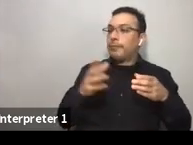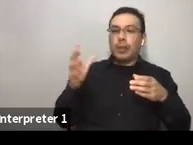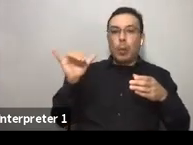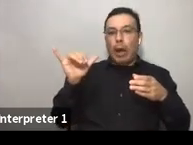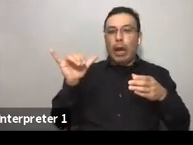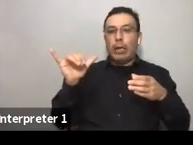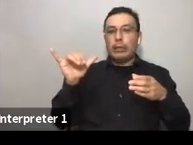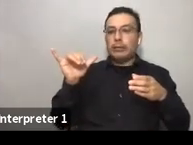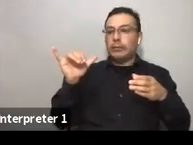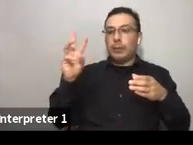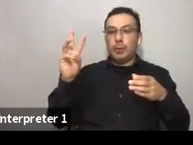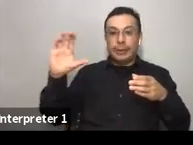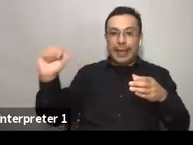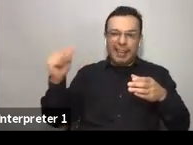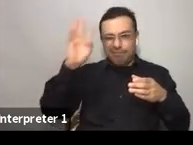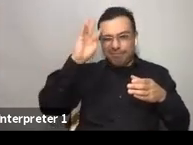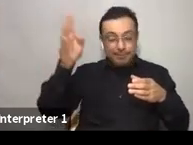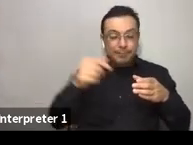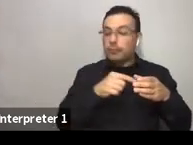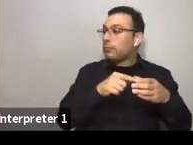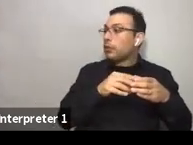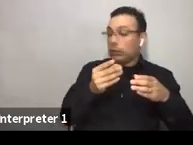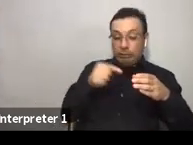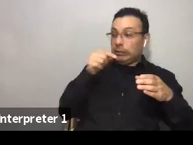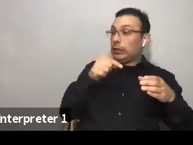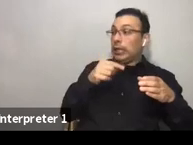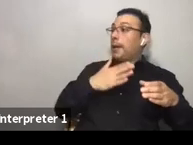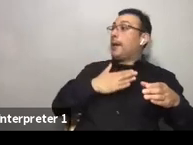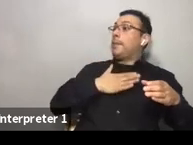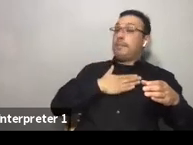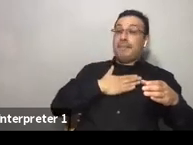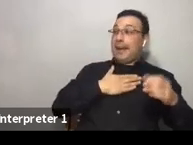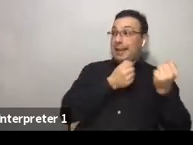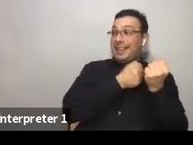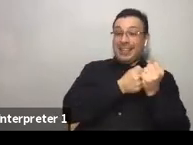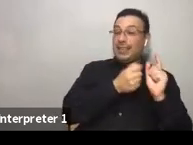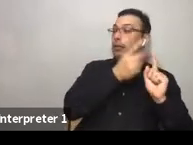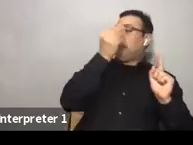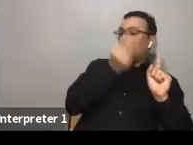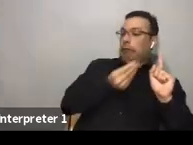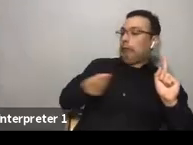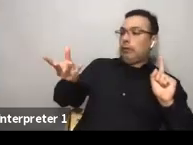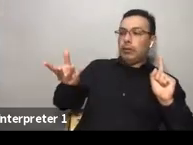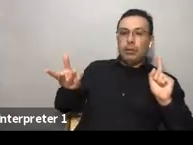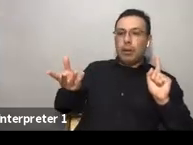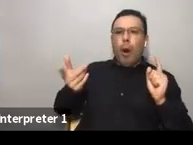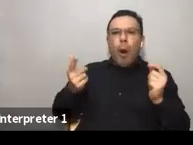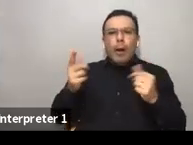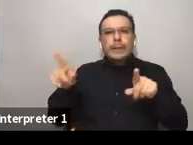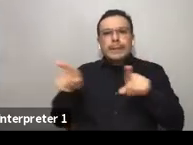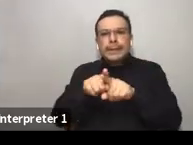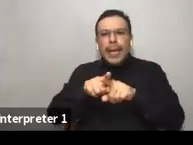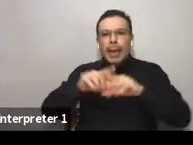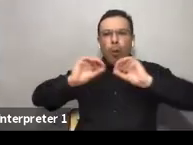instance. Sharing across programs can't happen without a release from the survivor. Everyone within the victim service unit